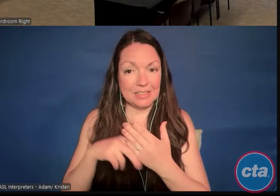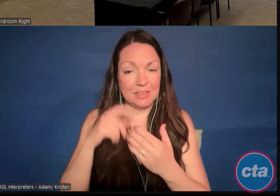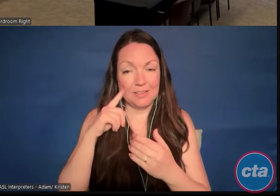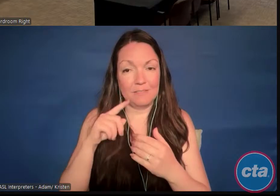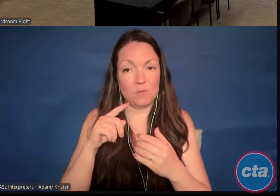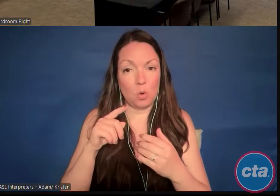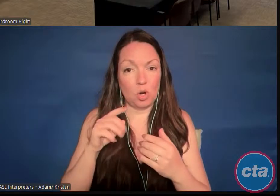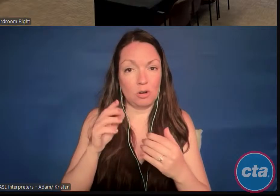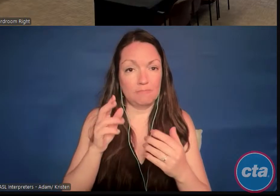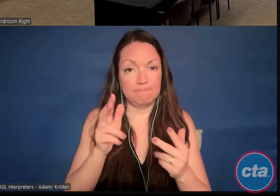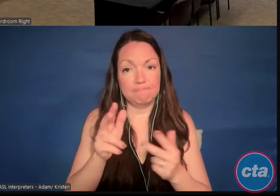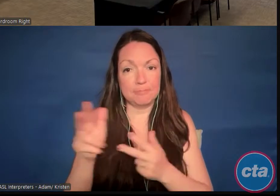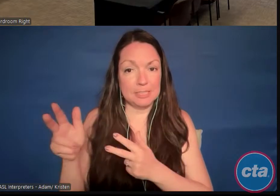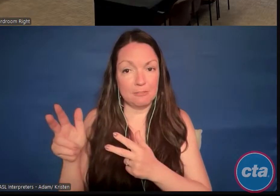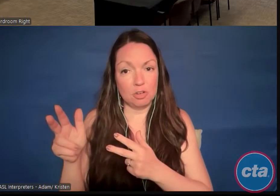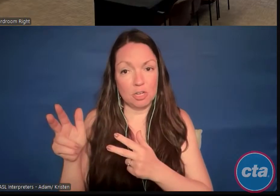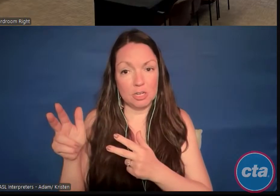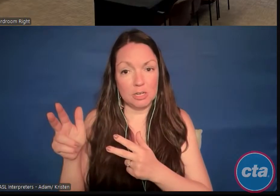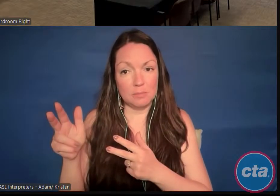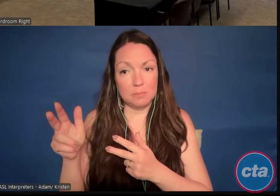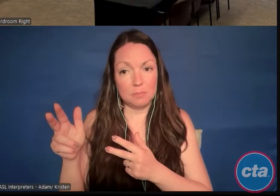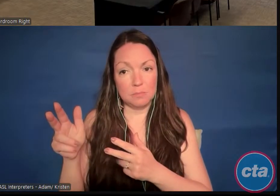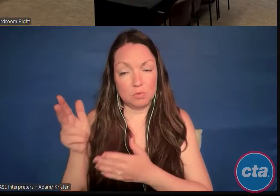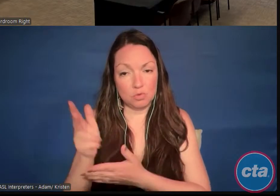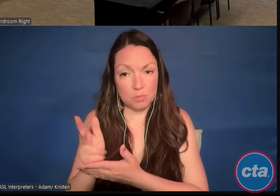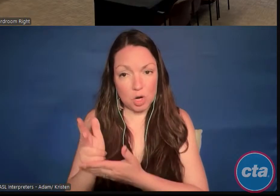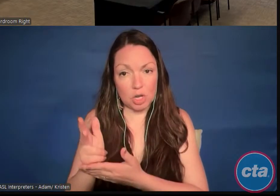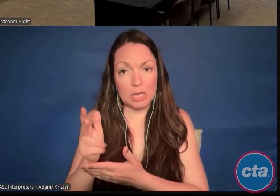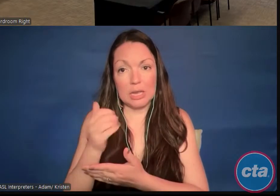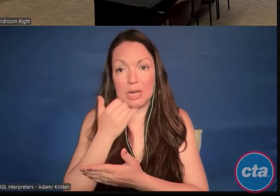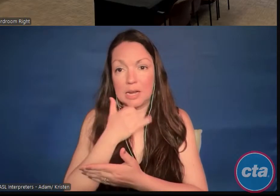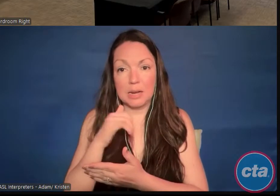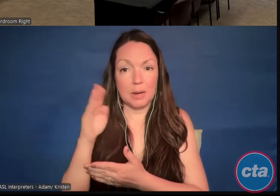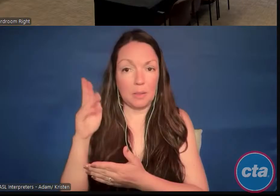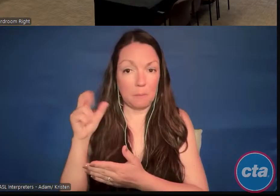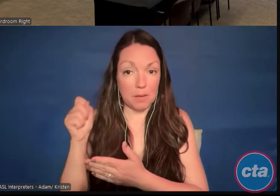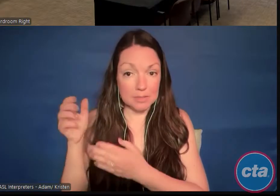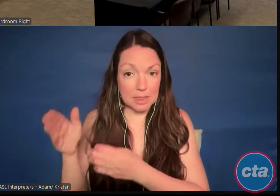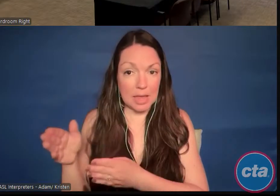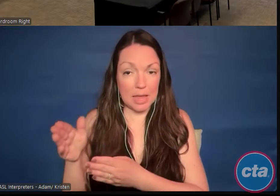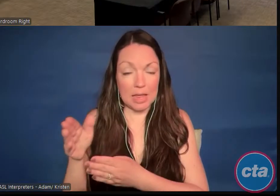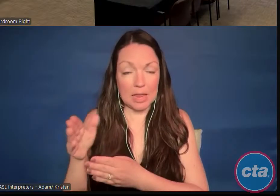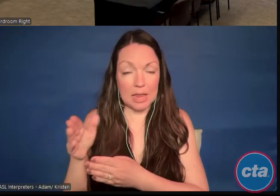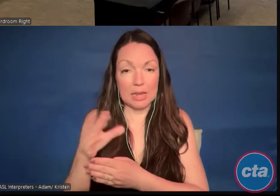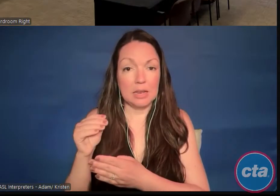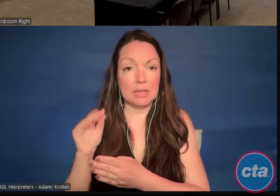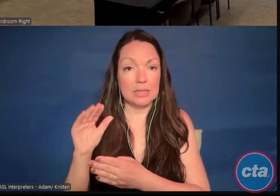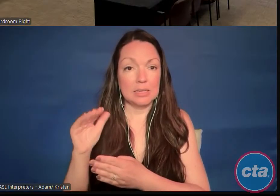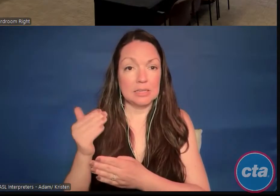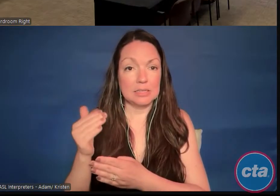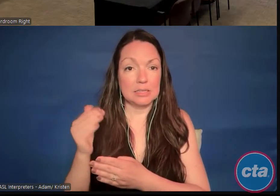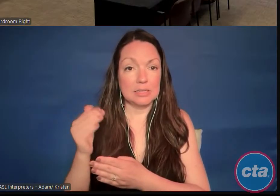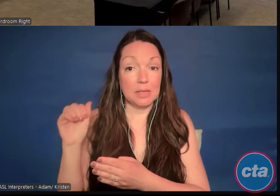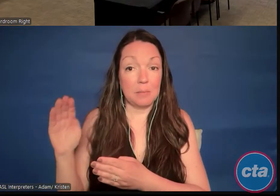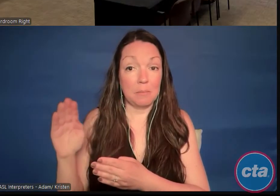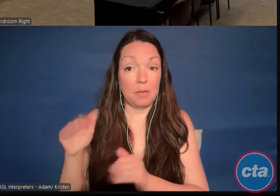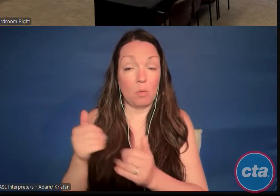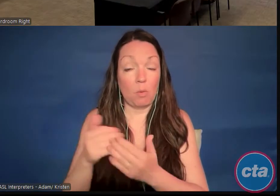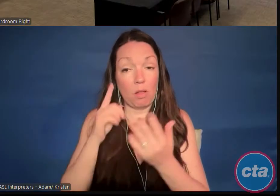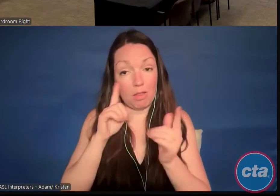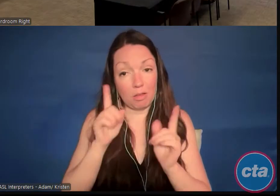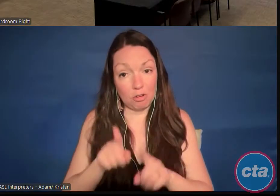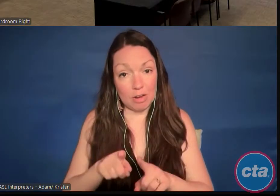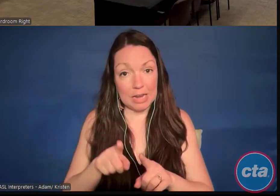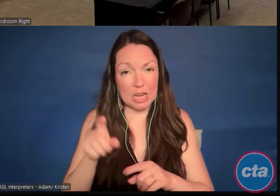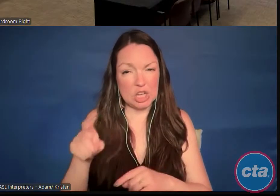or residential cars parking in bus lanes. And it seemed like with the CAB, we were all kind of in agreement that